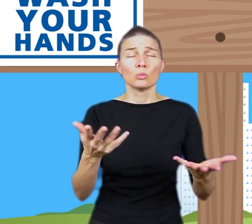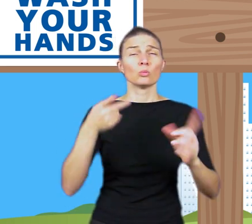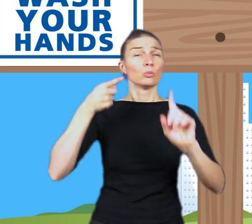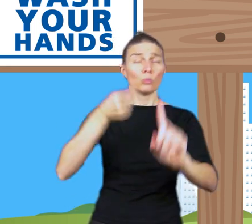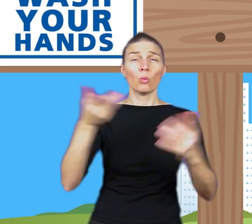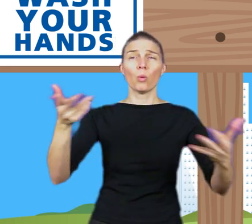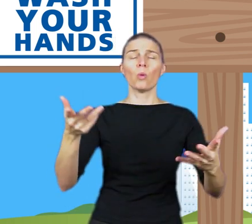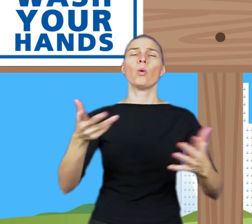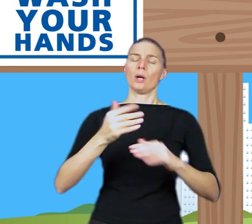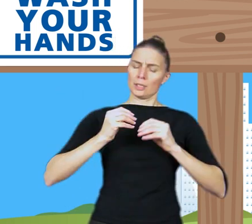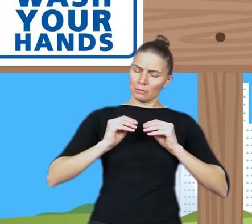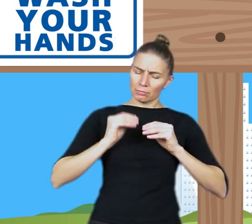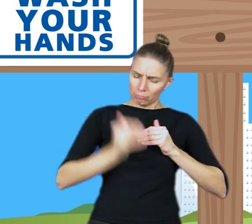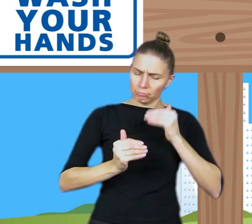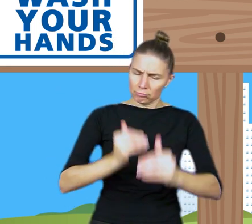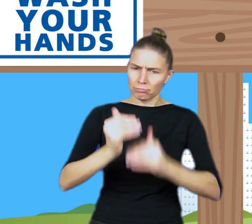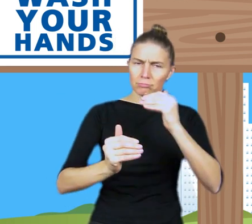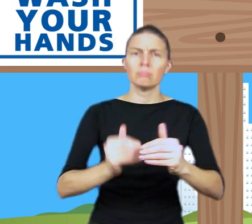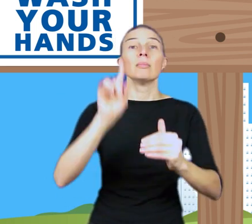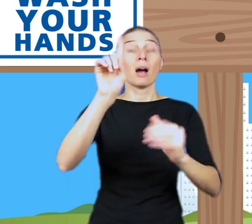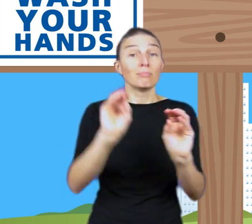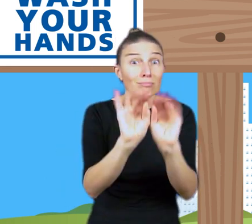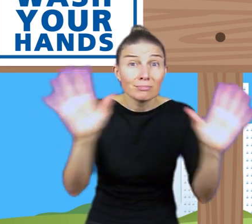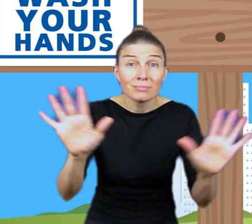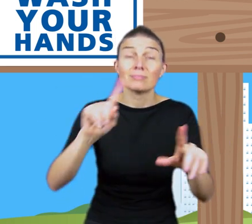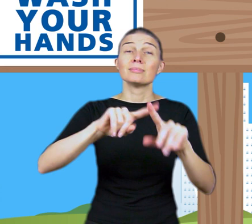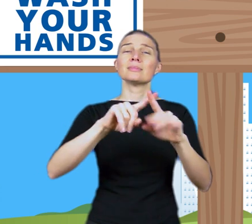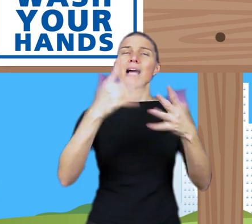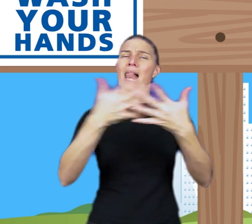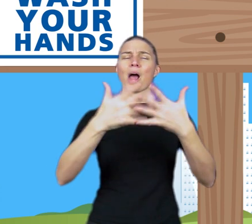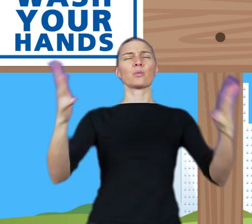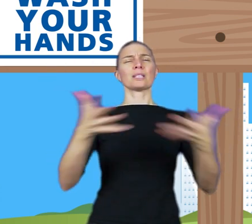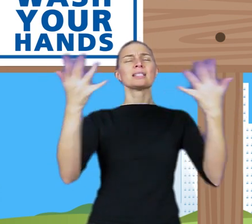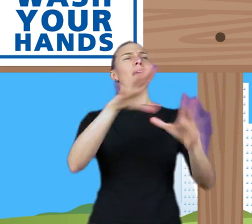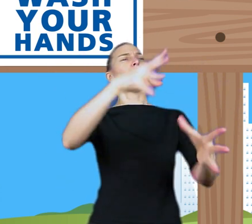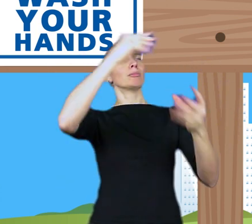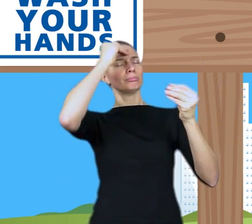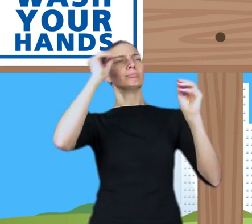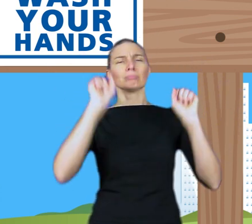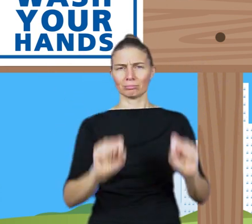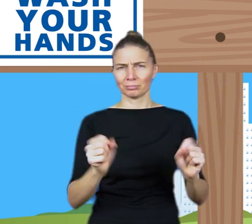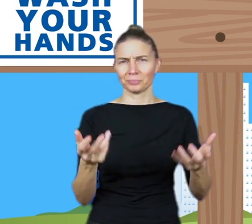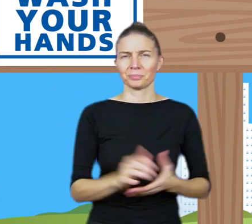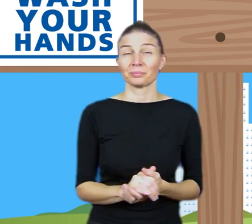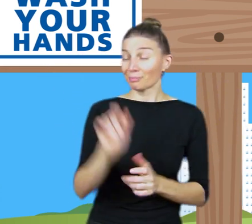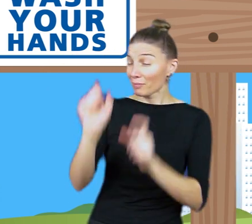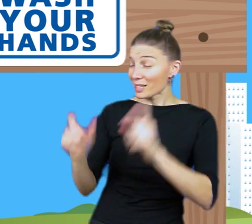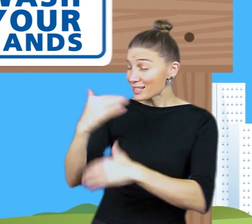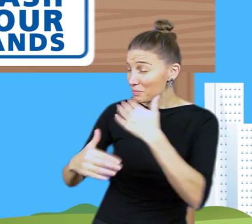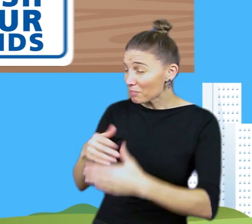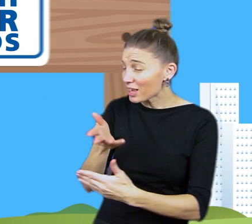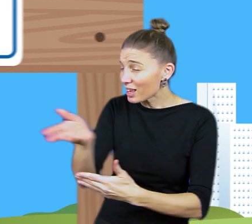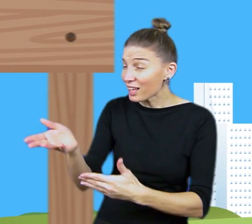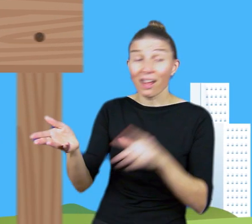is a clear and understandable flow of information in plain, easily understandable language that avoids confusion and alarm. We